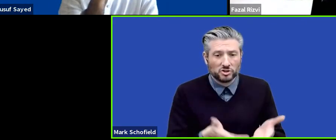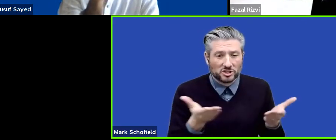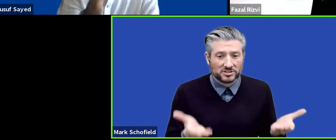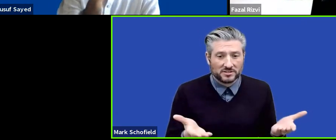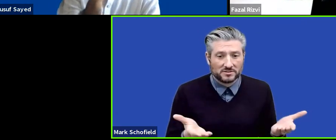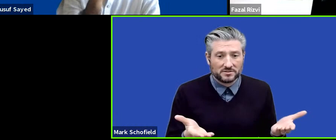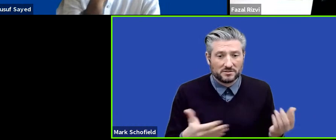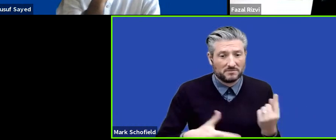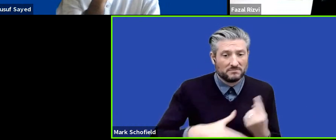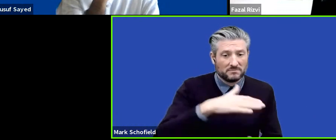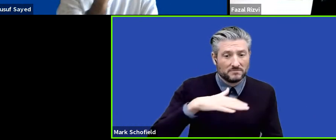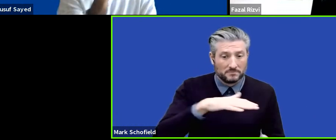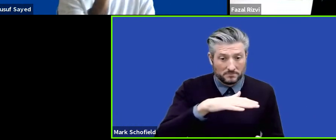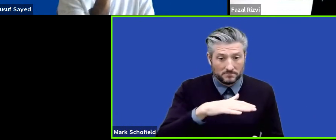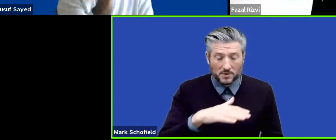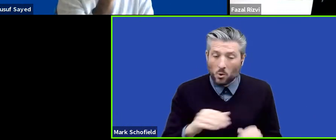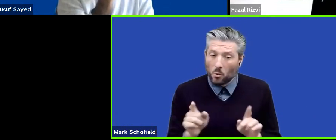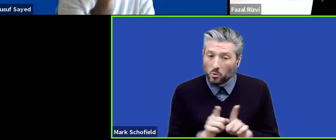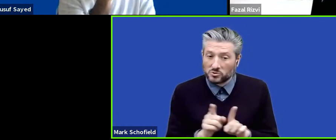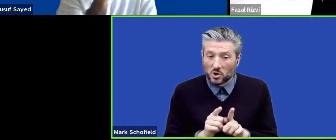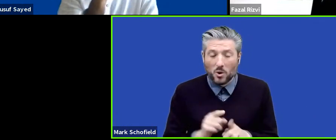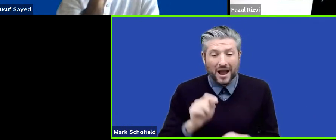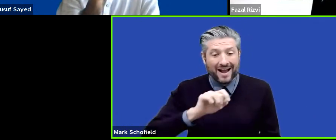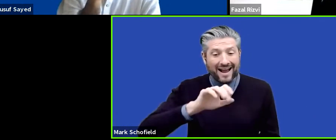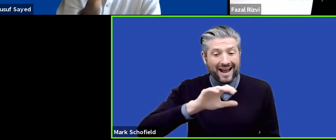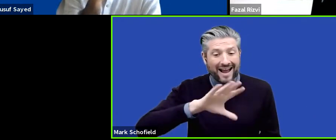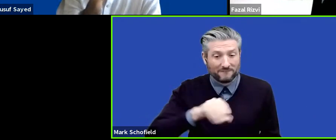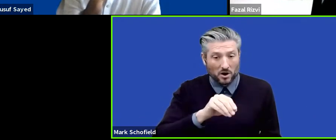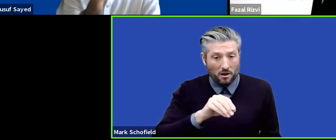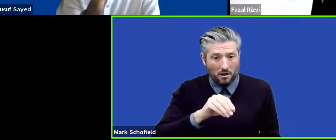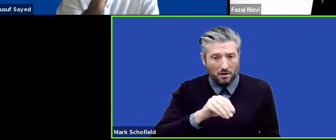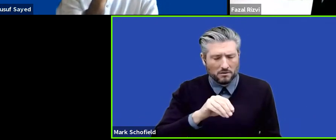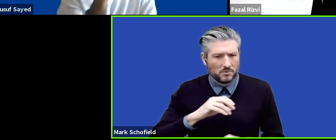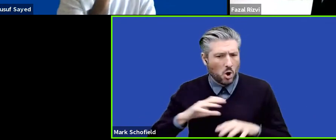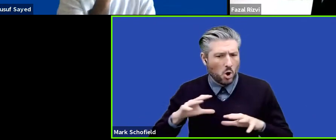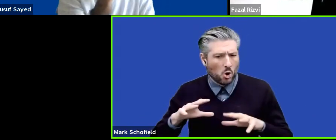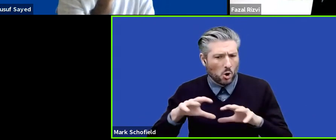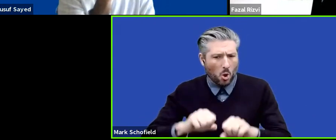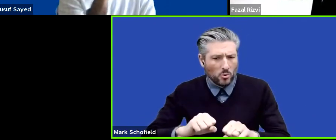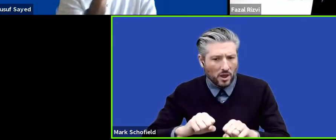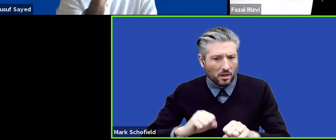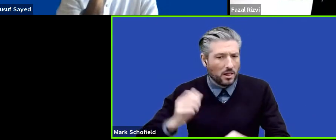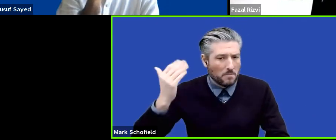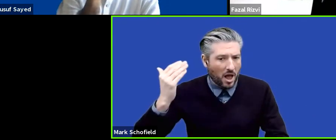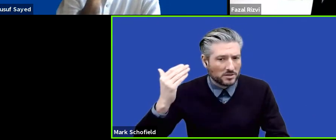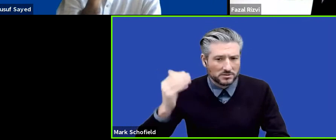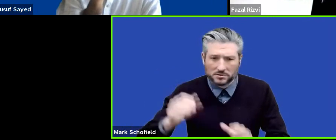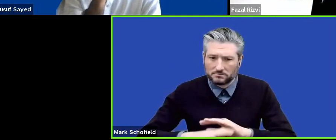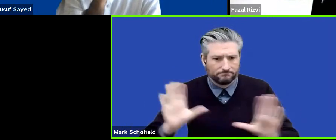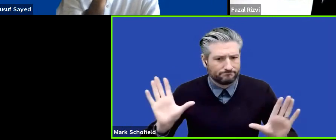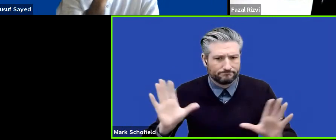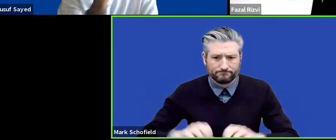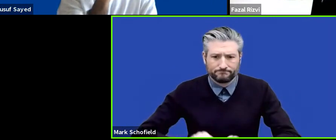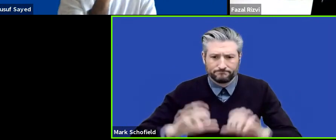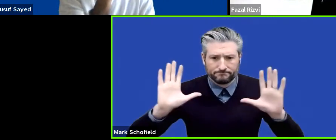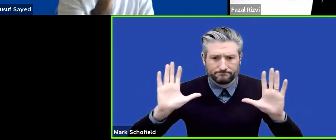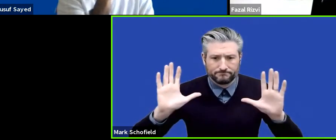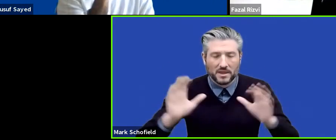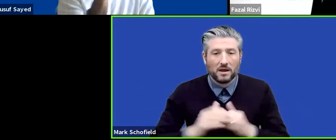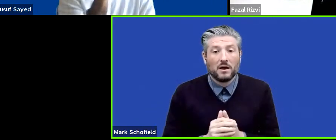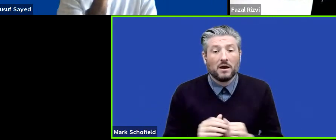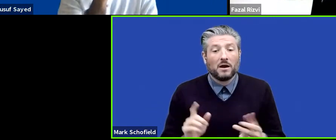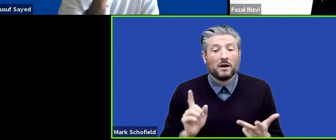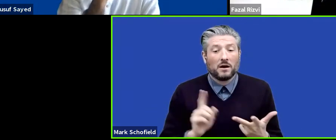and many other countries. There's also been the Black Lives Matter protest movement, which has shown the fault lines of